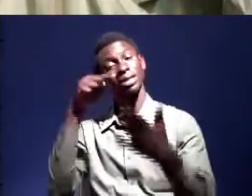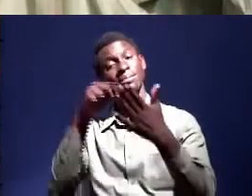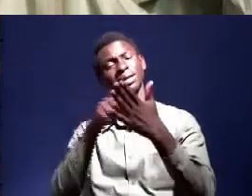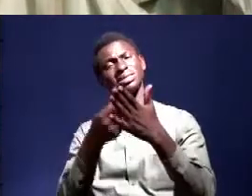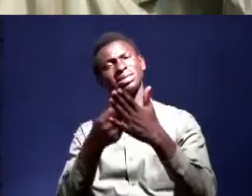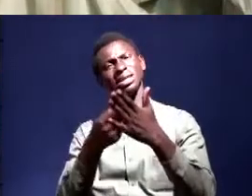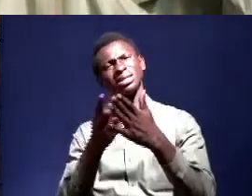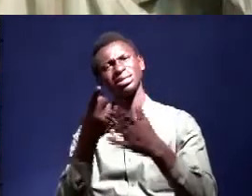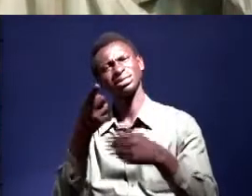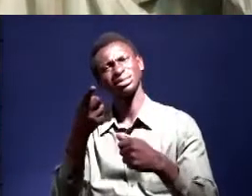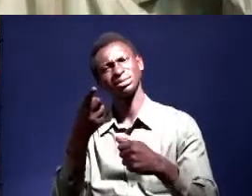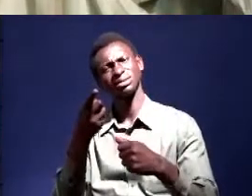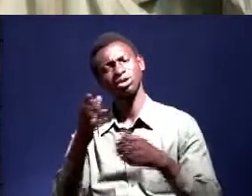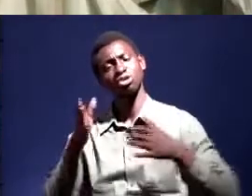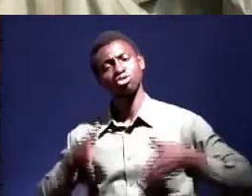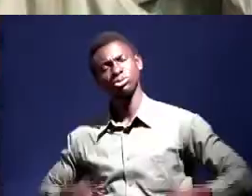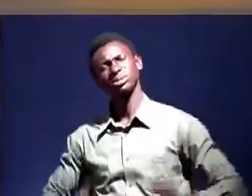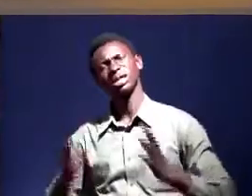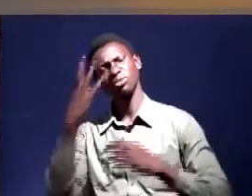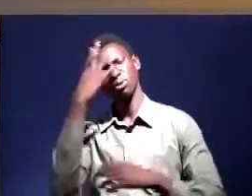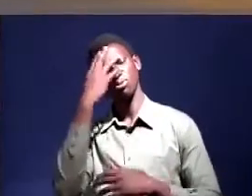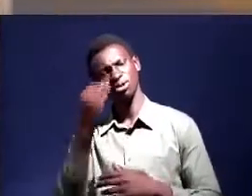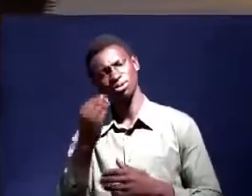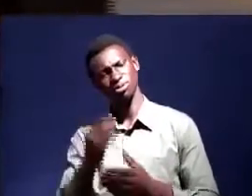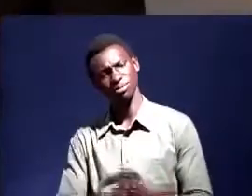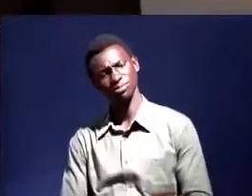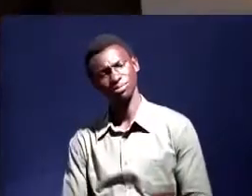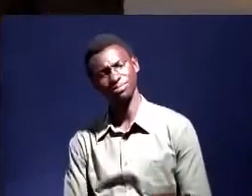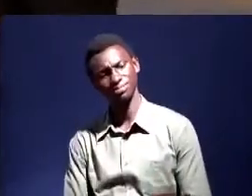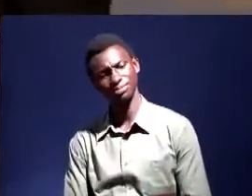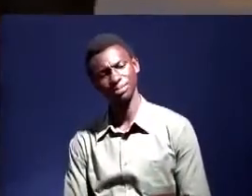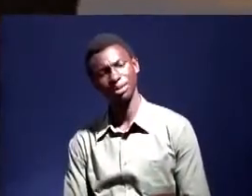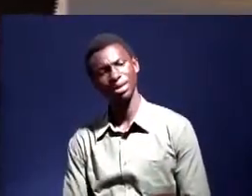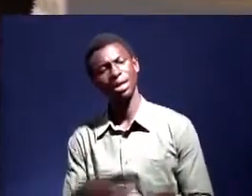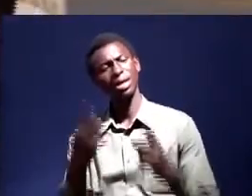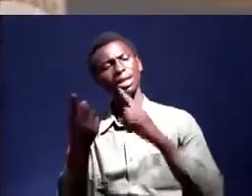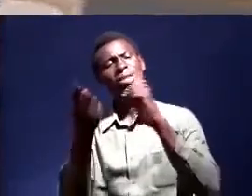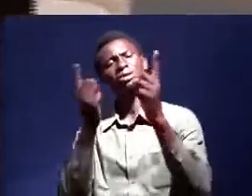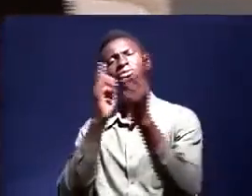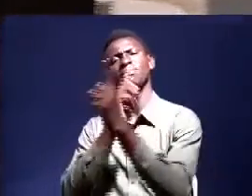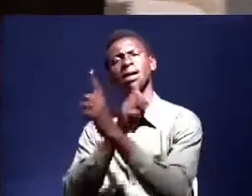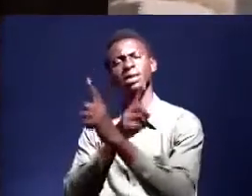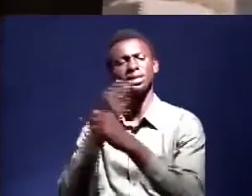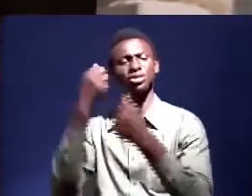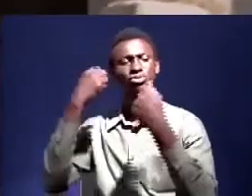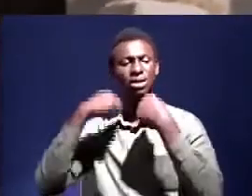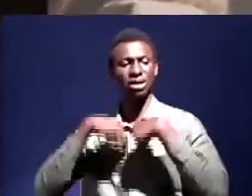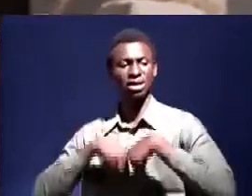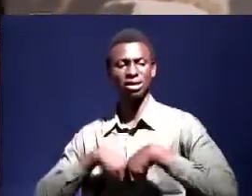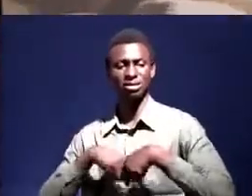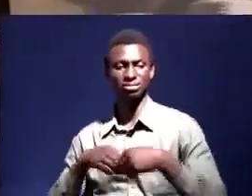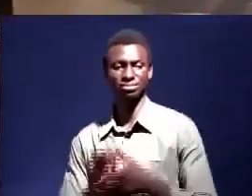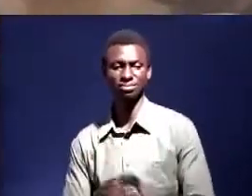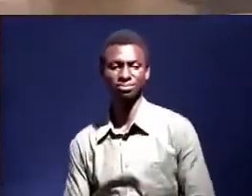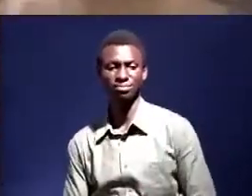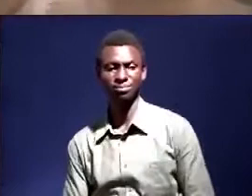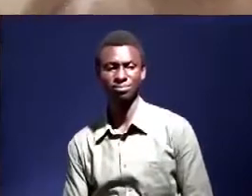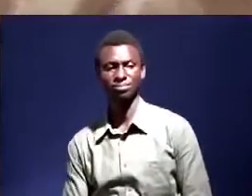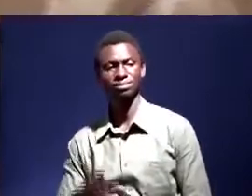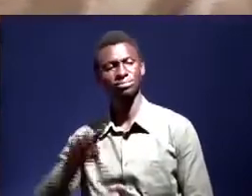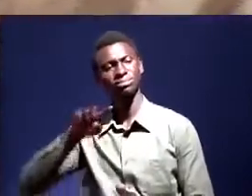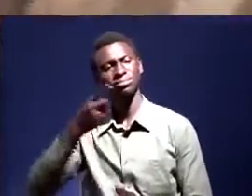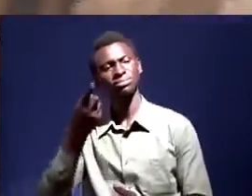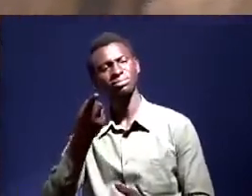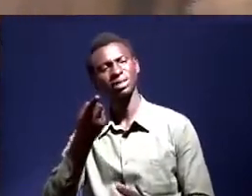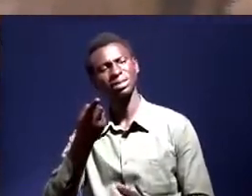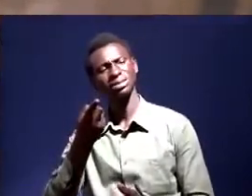kwa roho? Means to be changed inside. Inamaanisha kubadilishwa ndani. What is to be born of water? Inamaanisha nini kuzaliwa